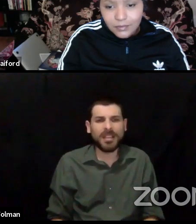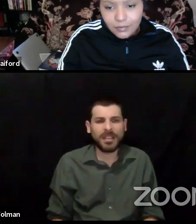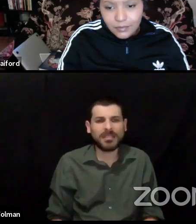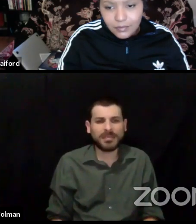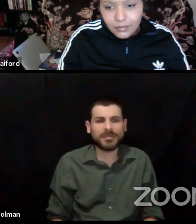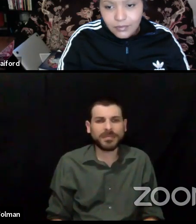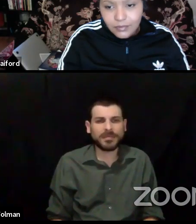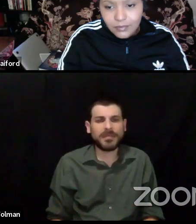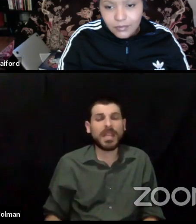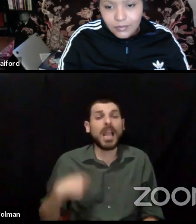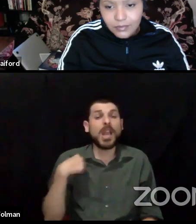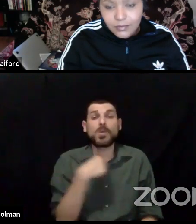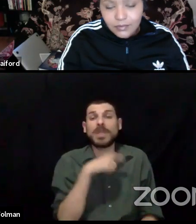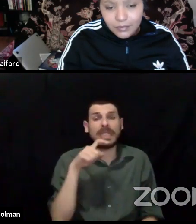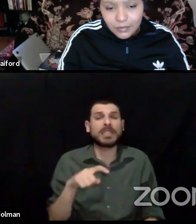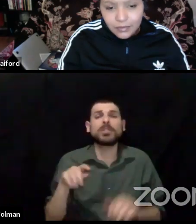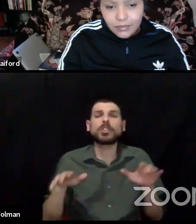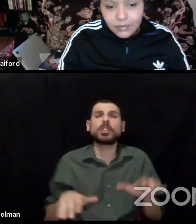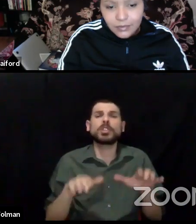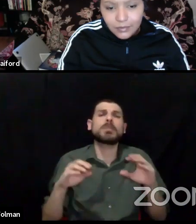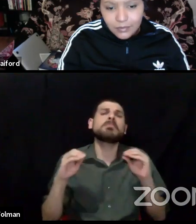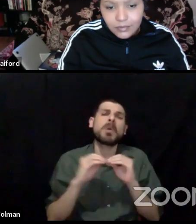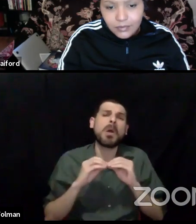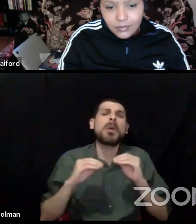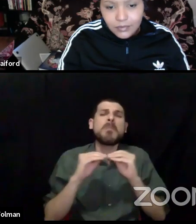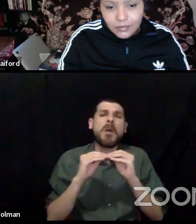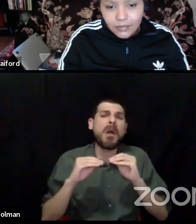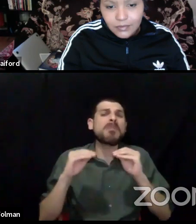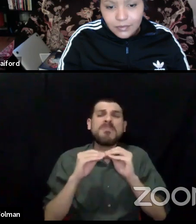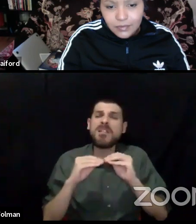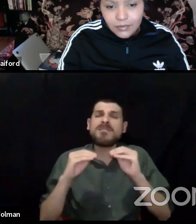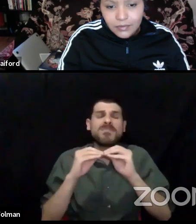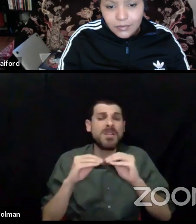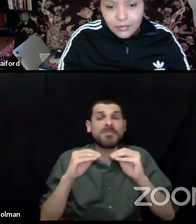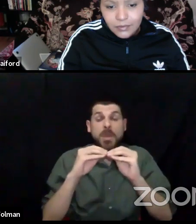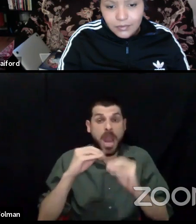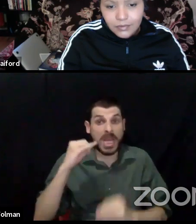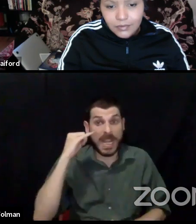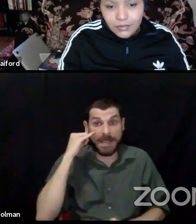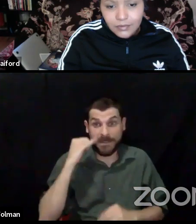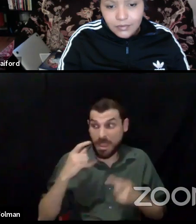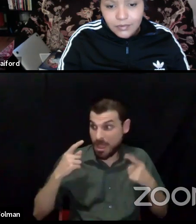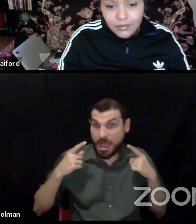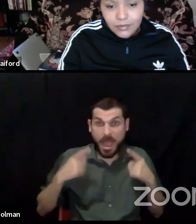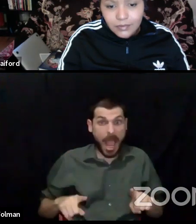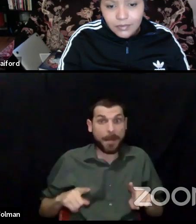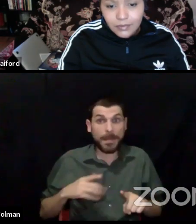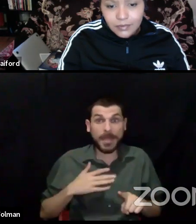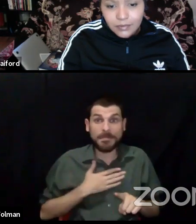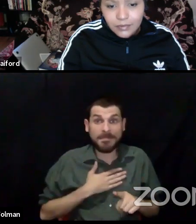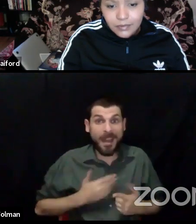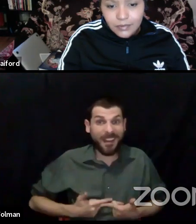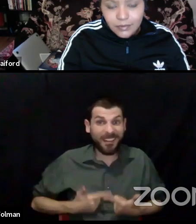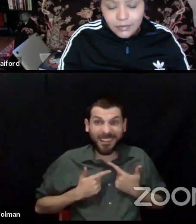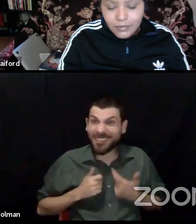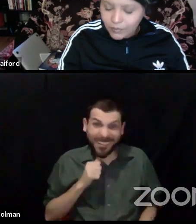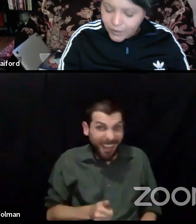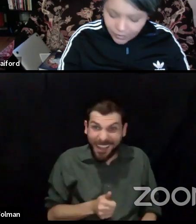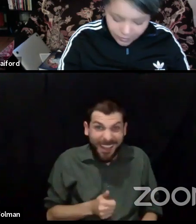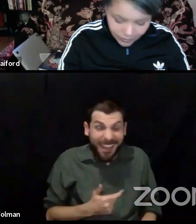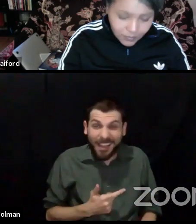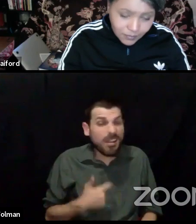potential. And if I don't see it happen 100% in my lifetime, then I'm gonna work all the way up until the wheels fall off,